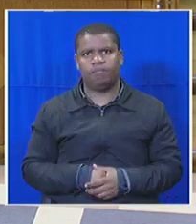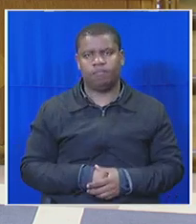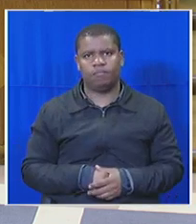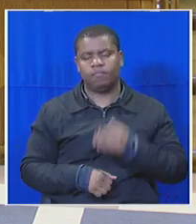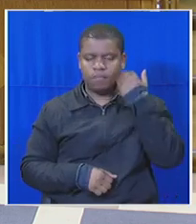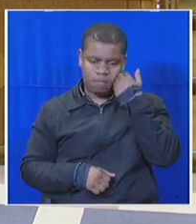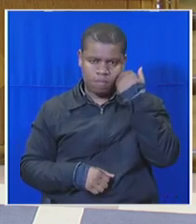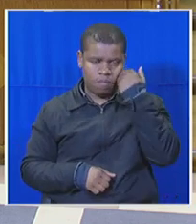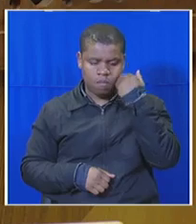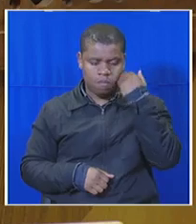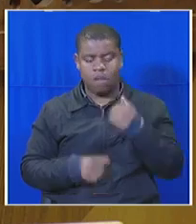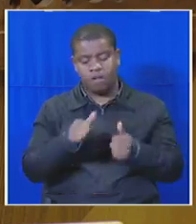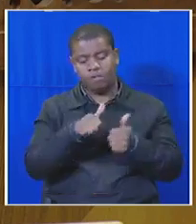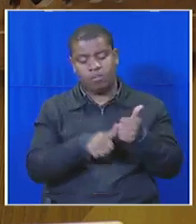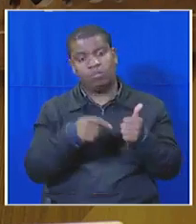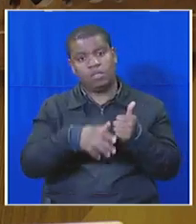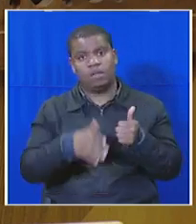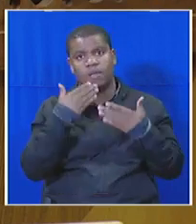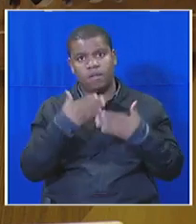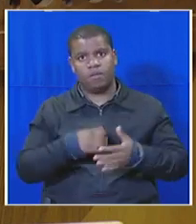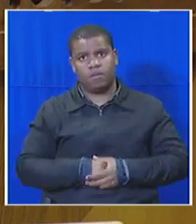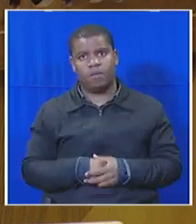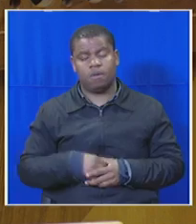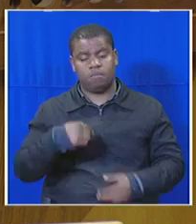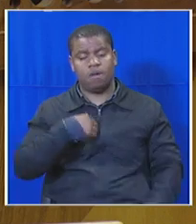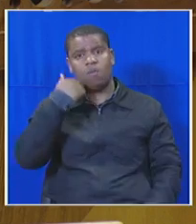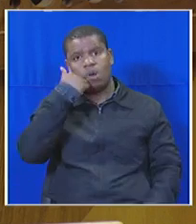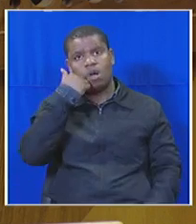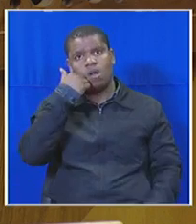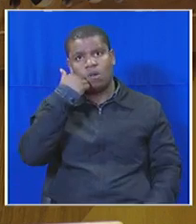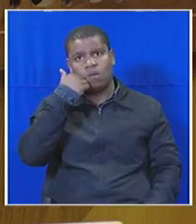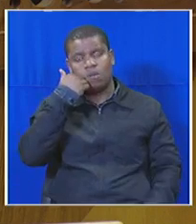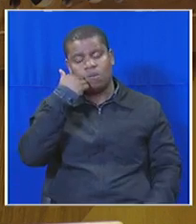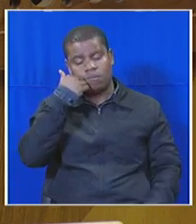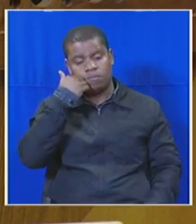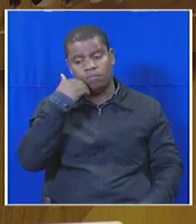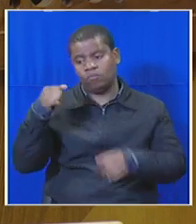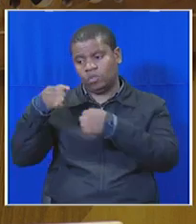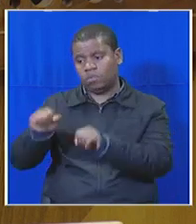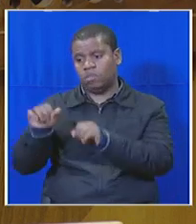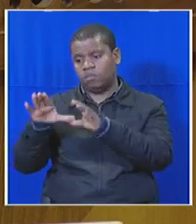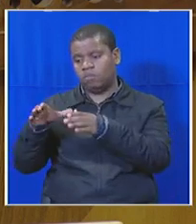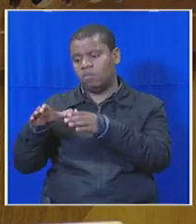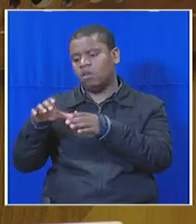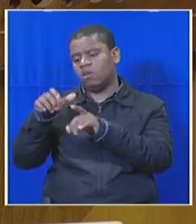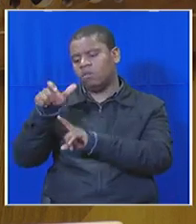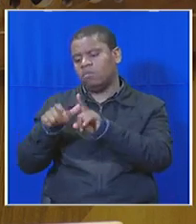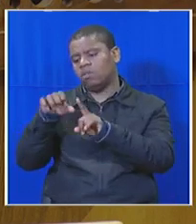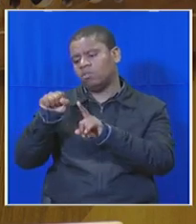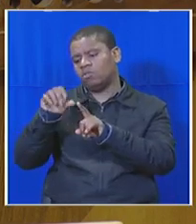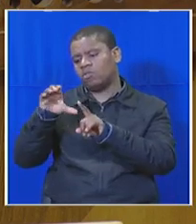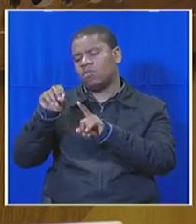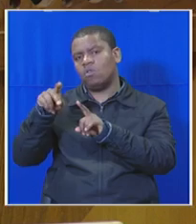Thank you very much, Honorable Deputy Speaker. I would want to echo the sentiments of the chairperson of SCOPA. We're doing very good work